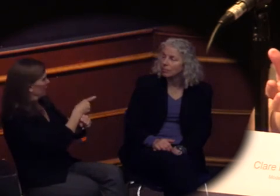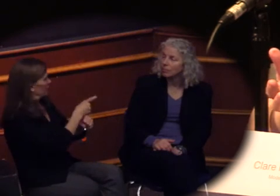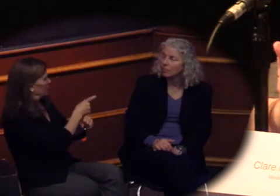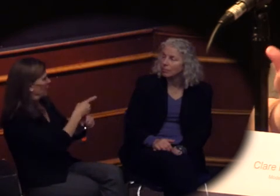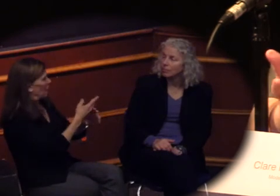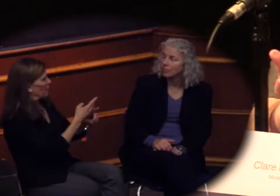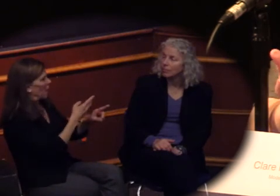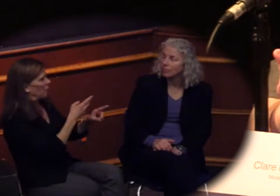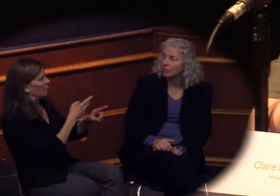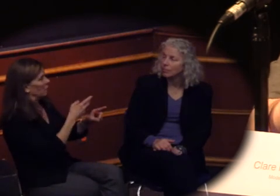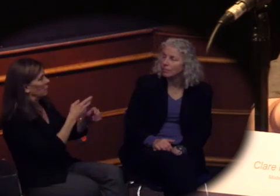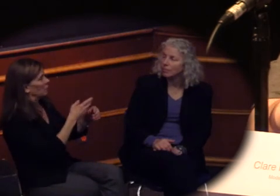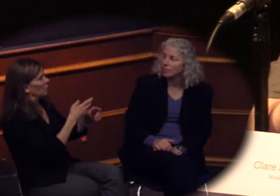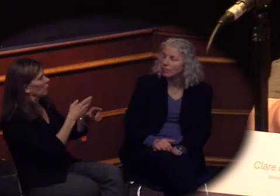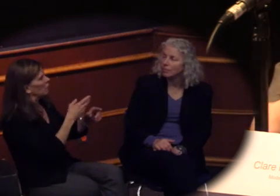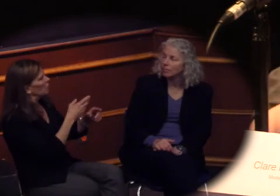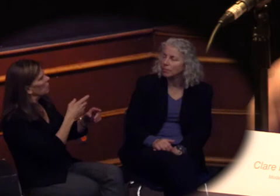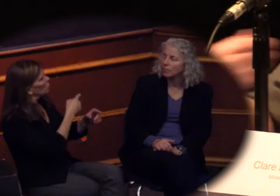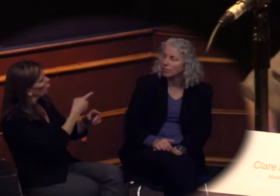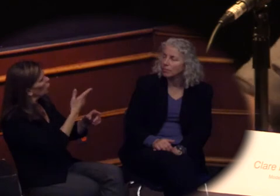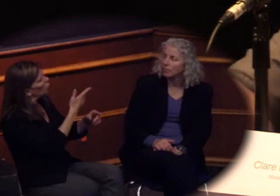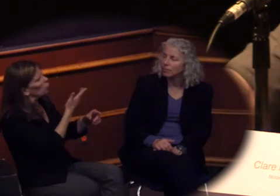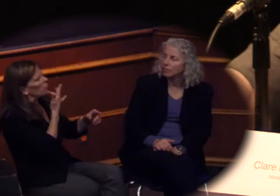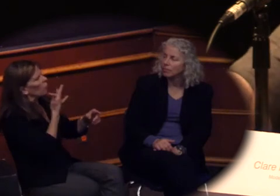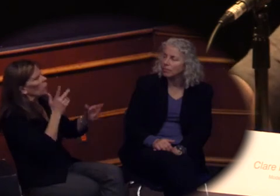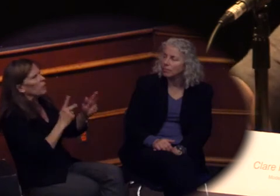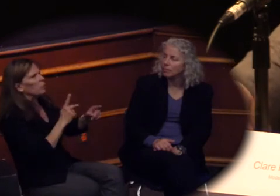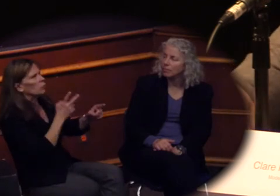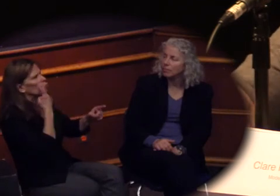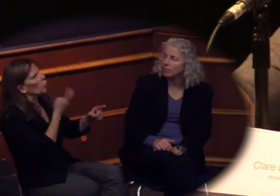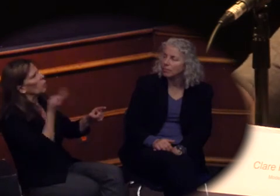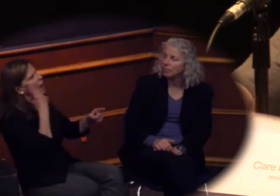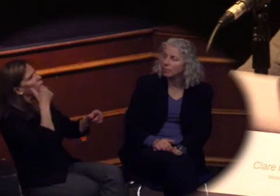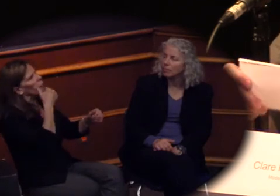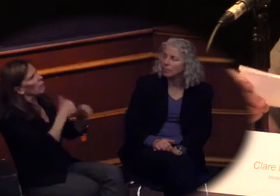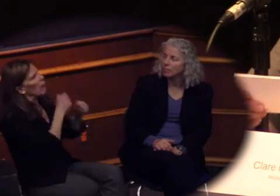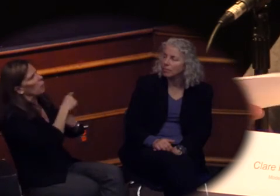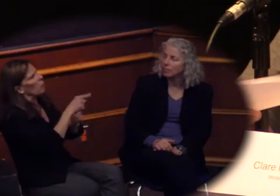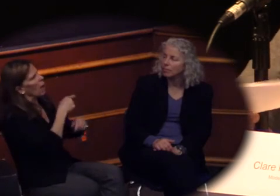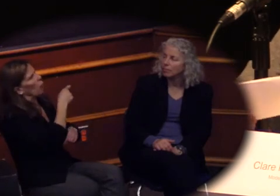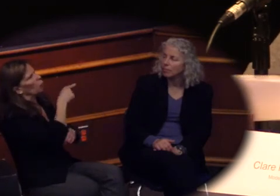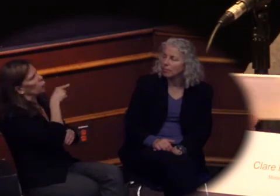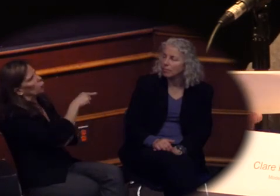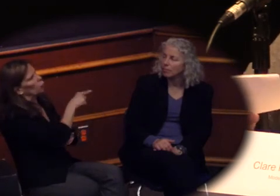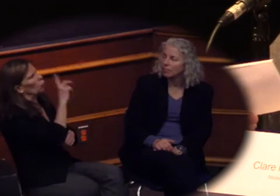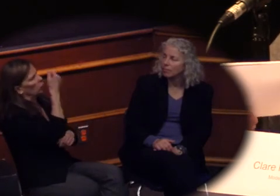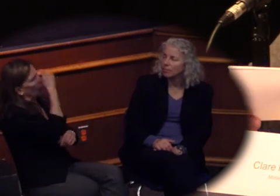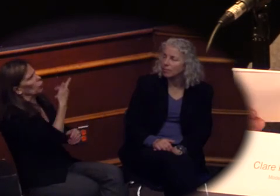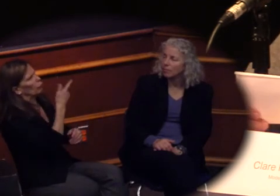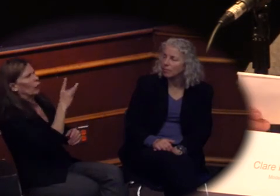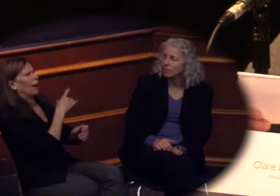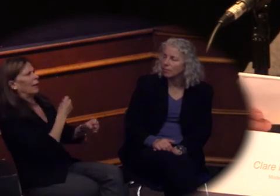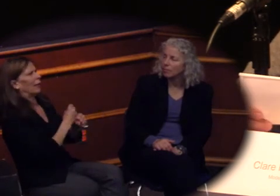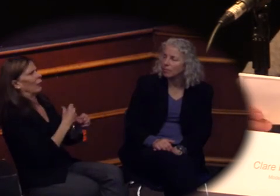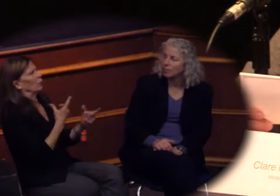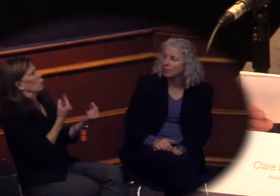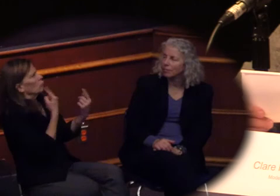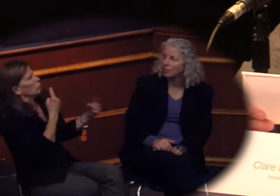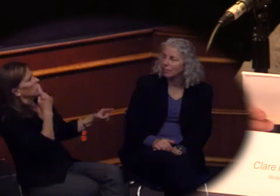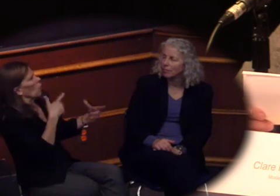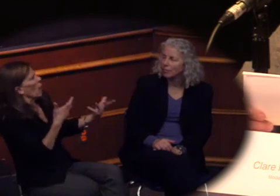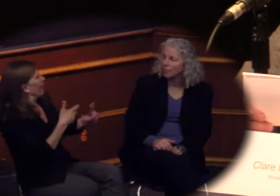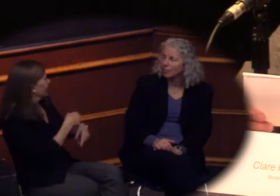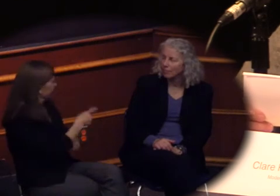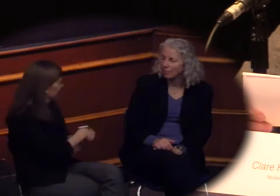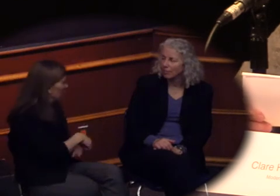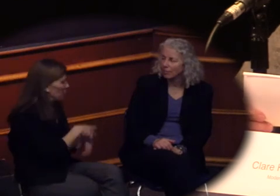So think about that as you answer this. And I think we have an order here. And, of course, you can totally ignore me, which a lot of people do, so that would be all right. So I